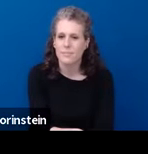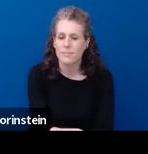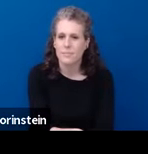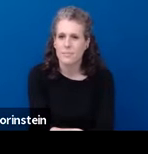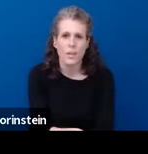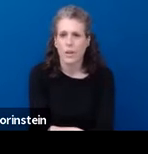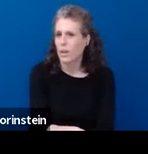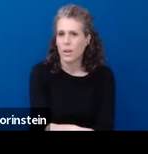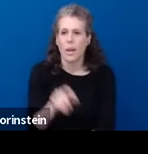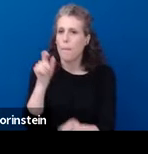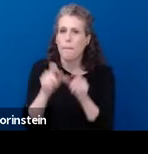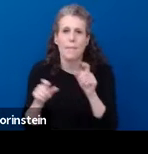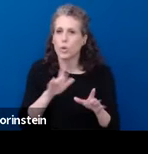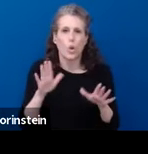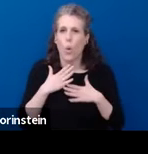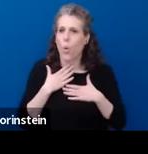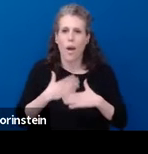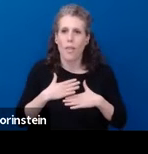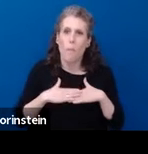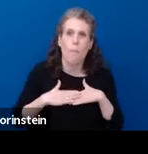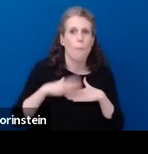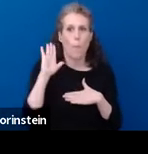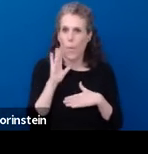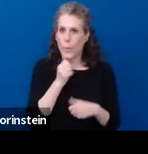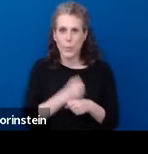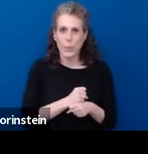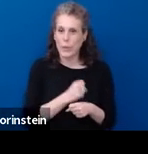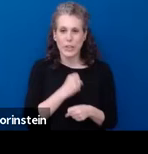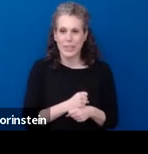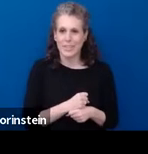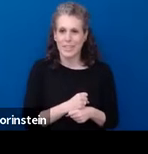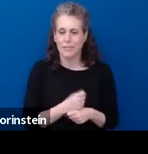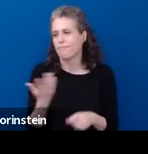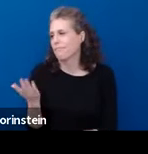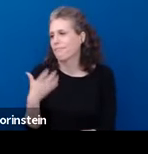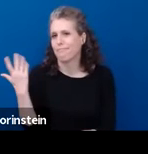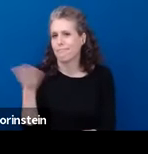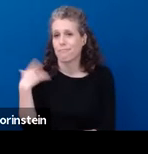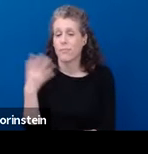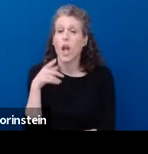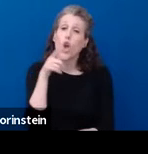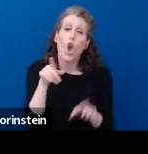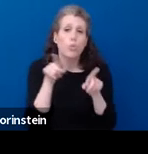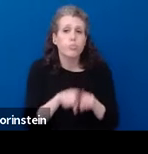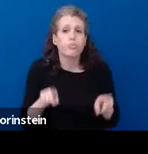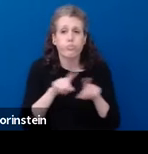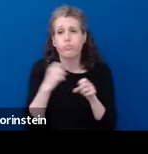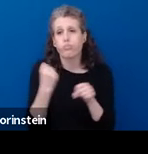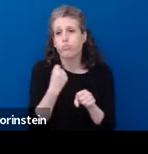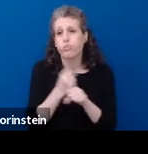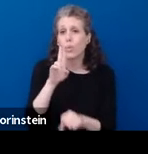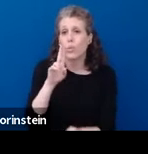more work in that case. You know, even if you're used to working with UX, it's